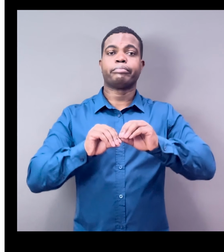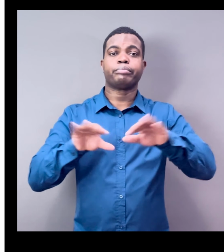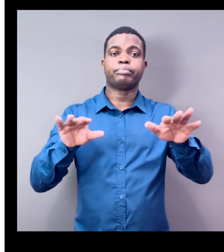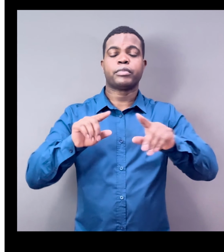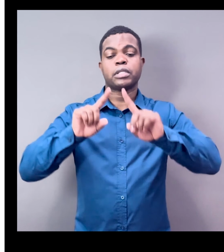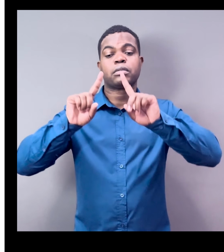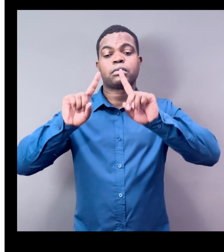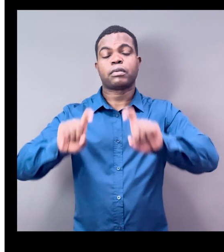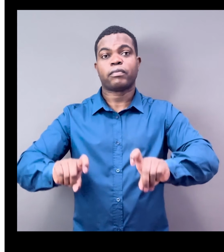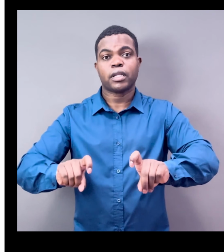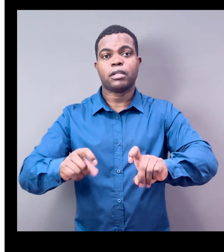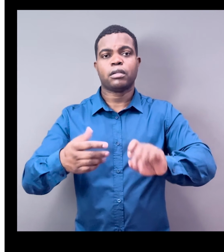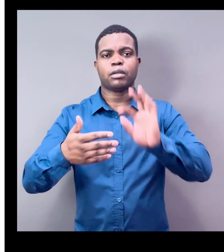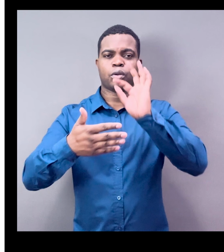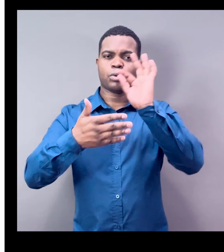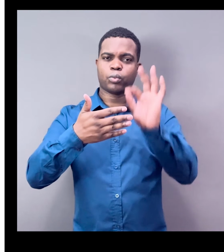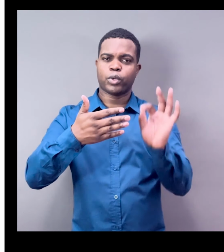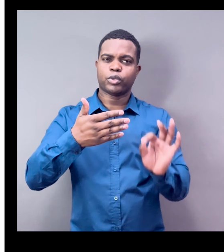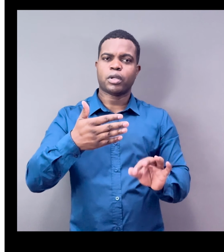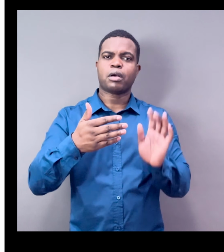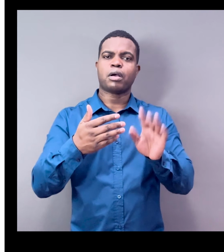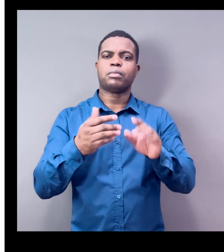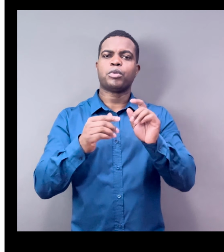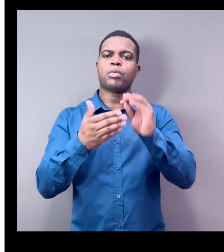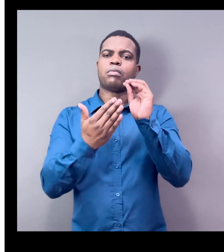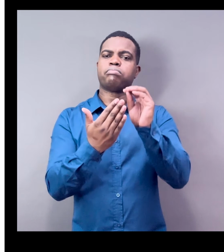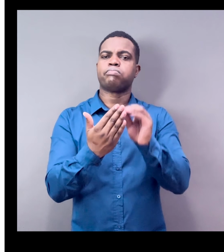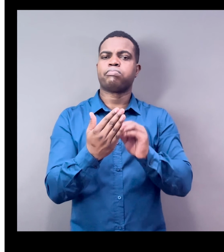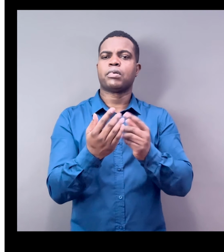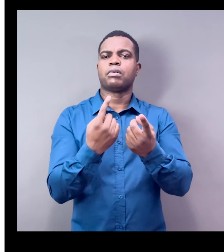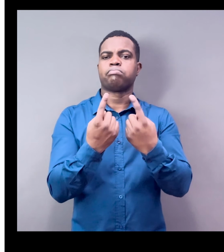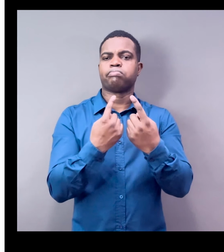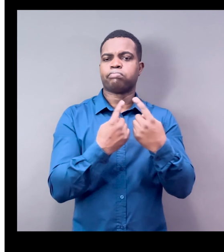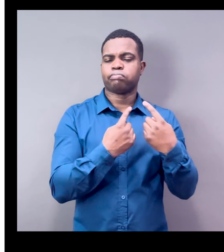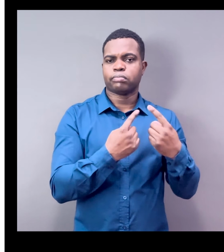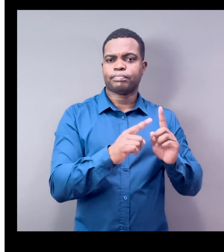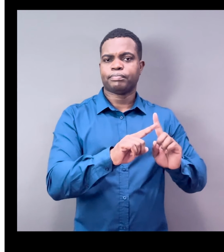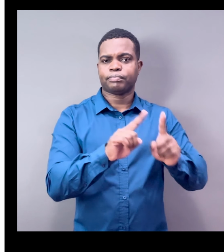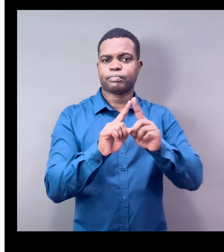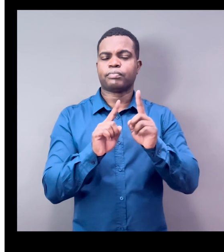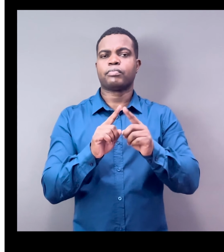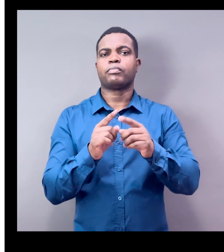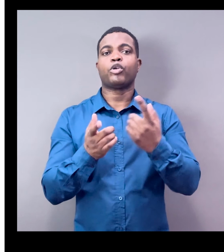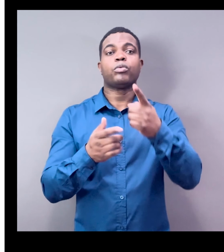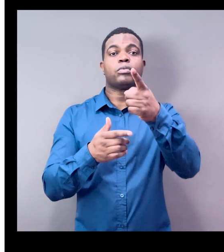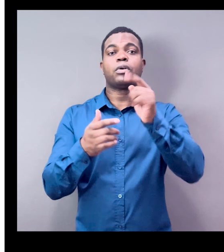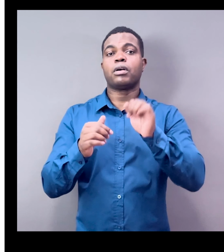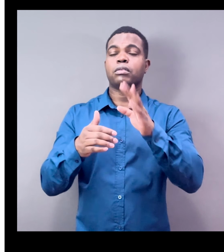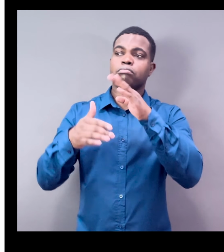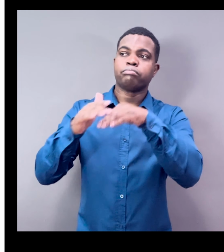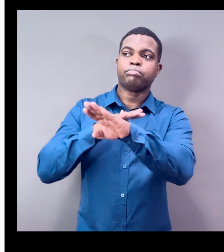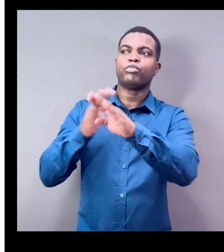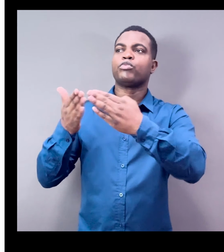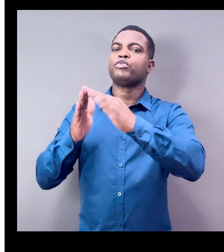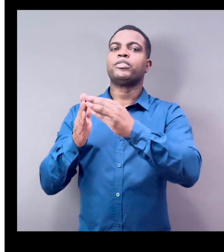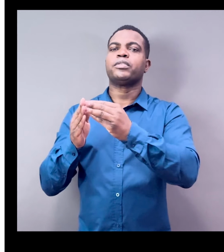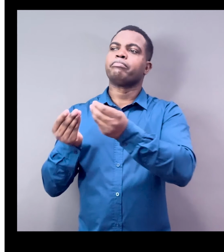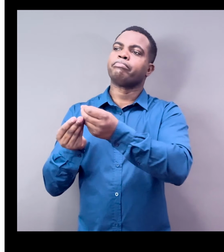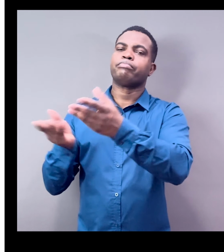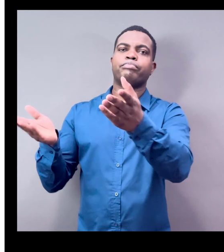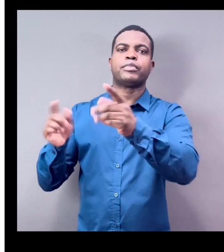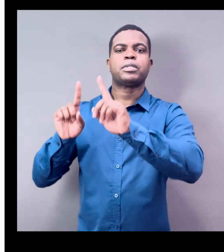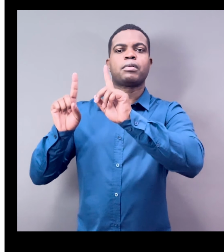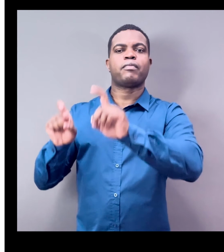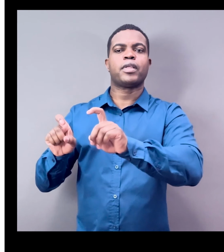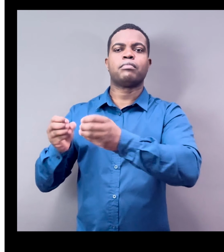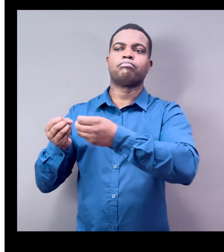and questionnaires. So you may go into the community and do some sort of